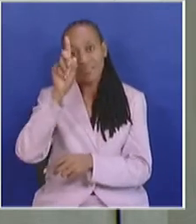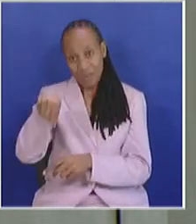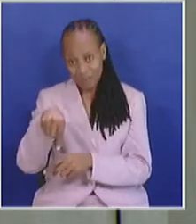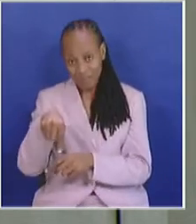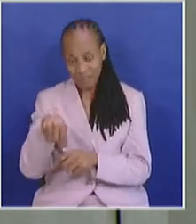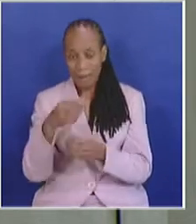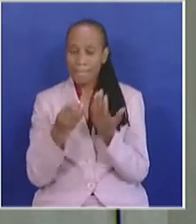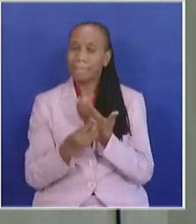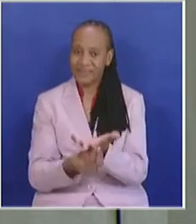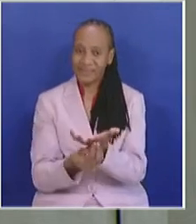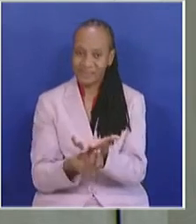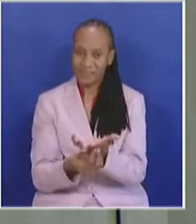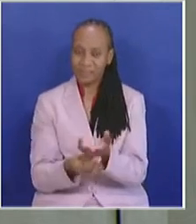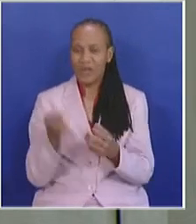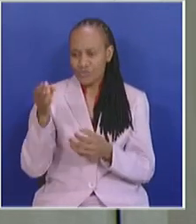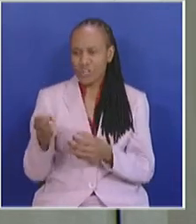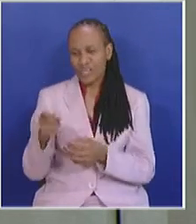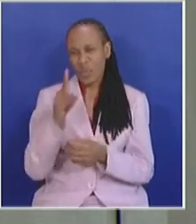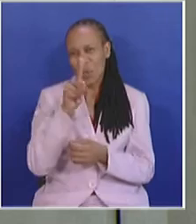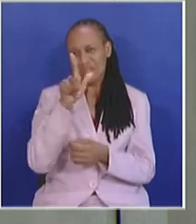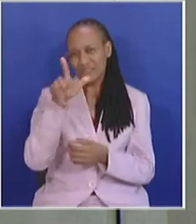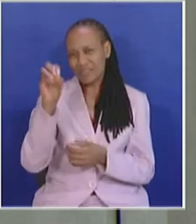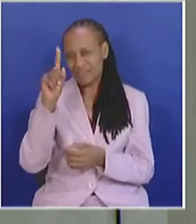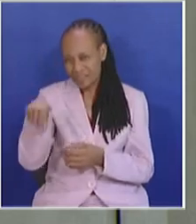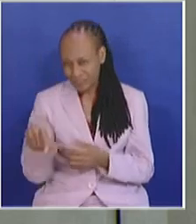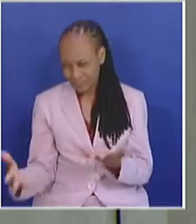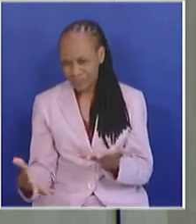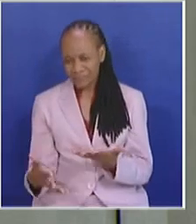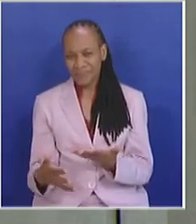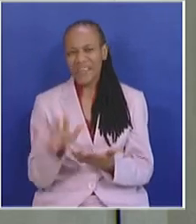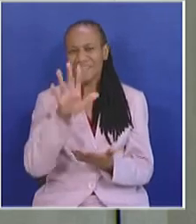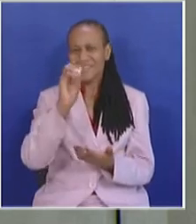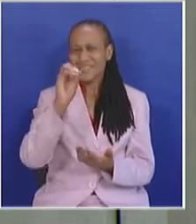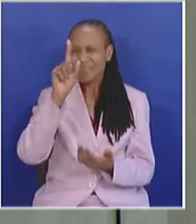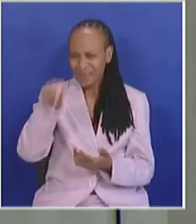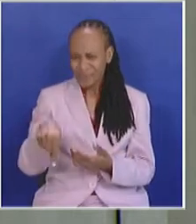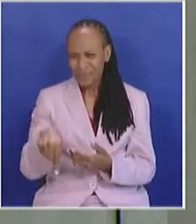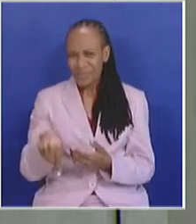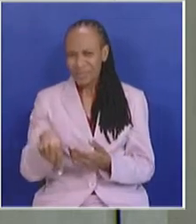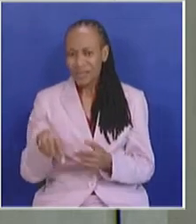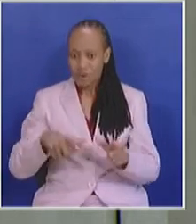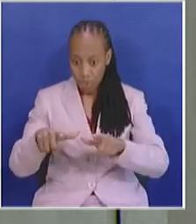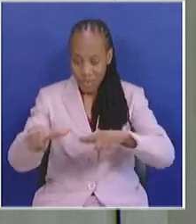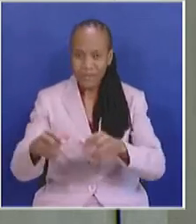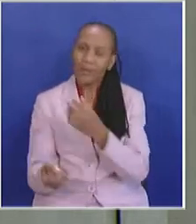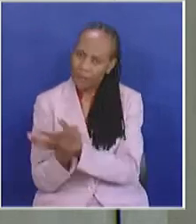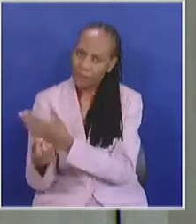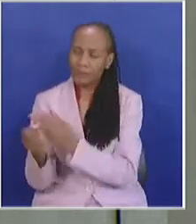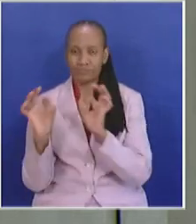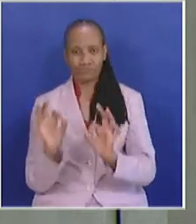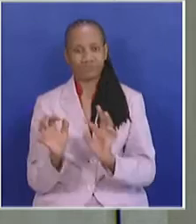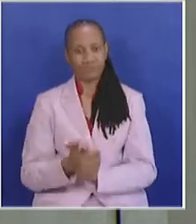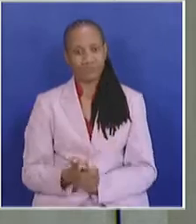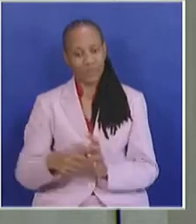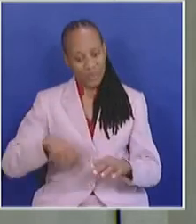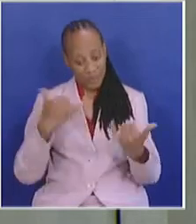than 470 locomotives and 15,000 wagons have been manufactured locally. We are now focusing